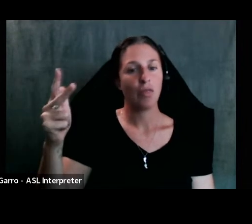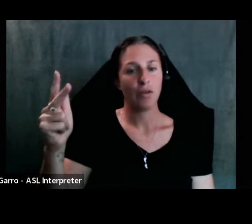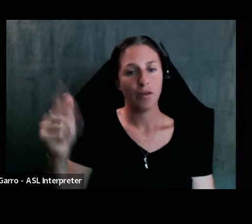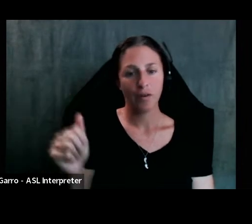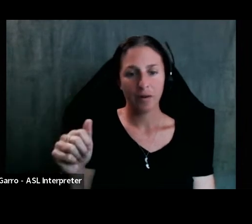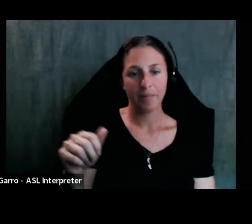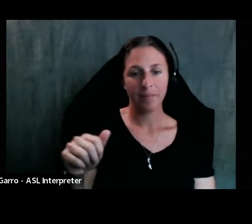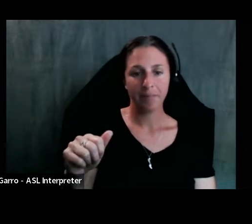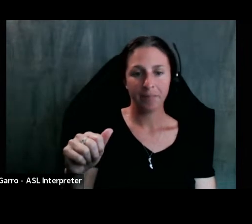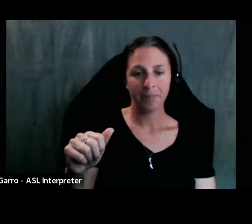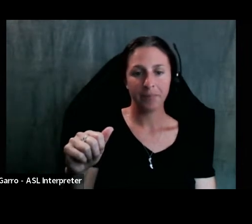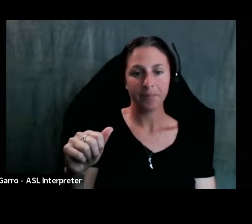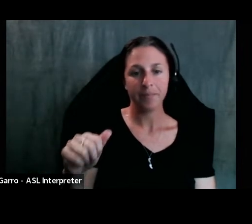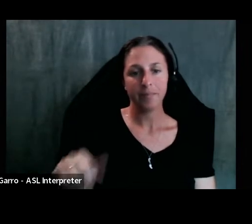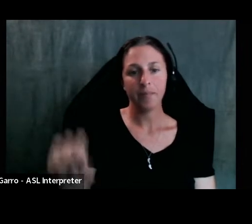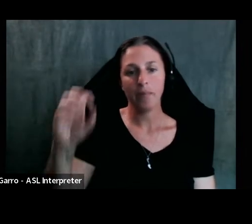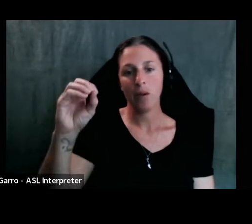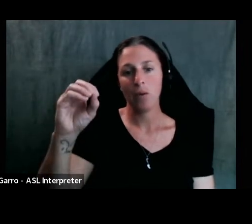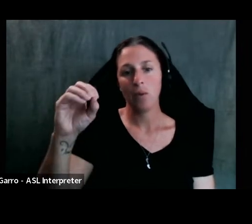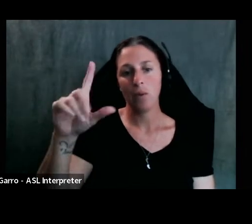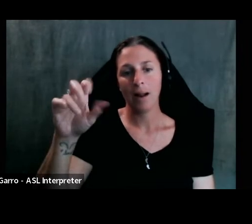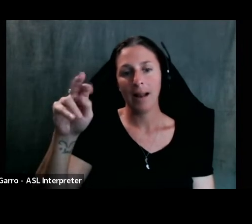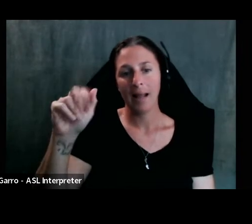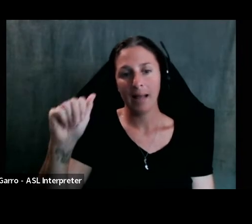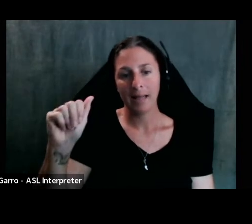Olena Babic.